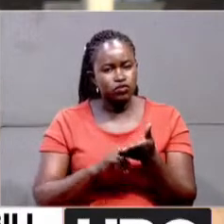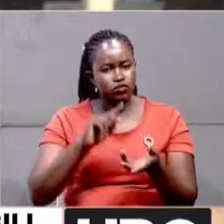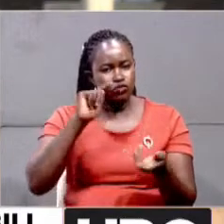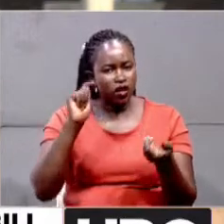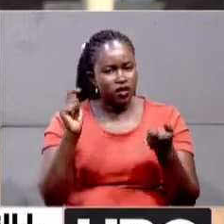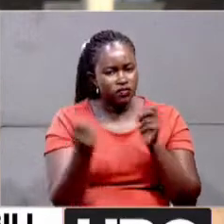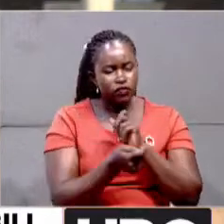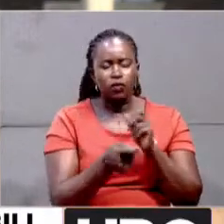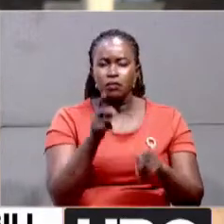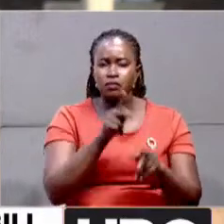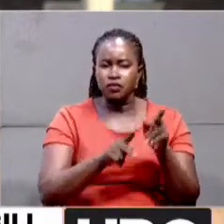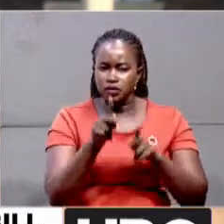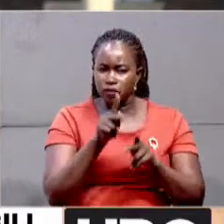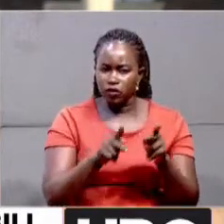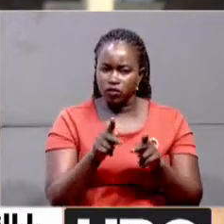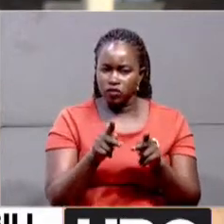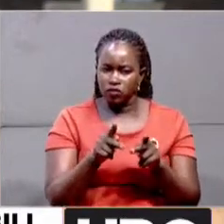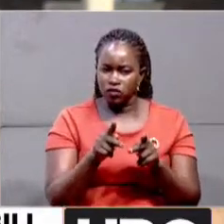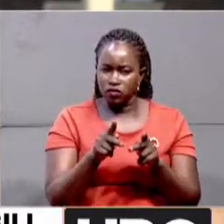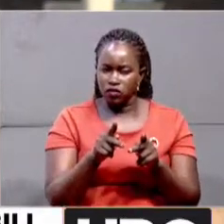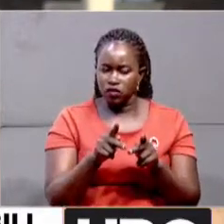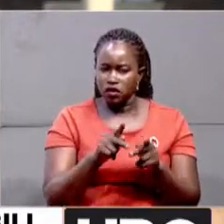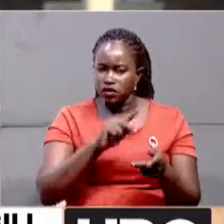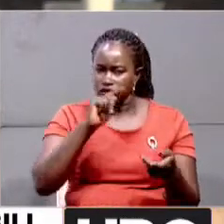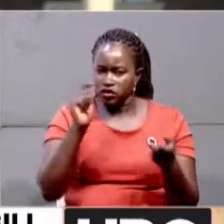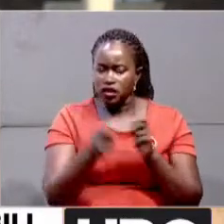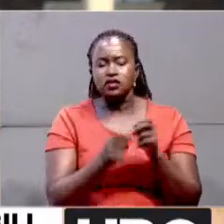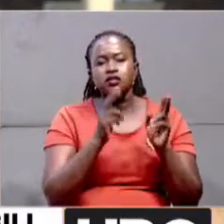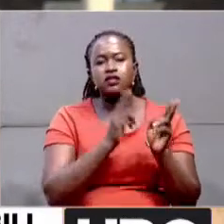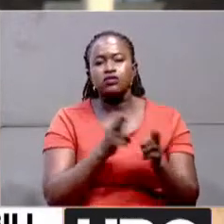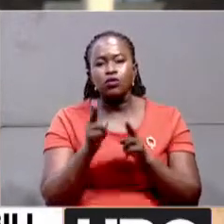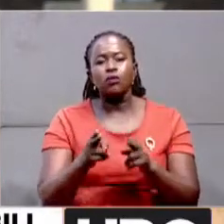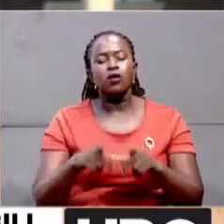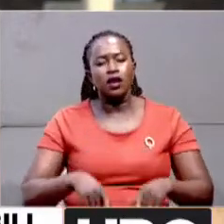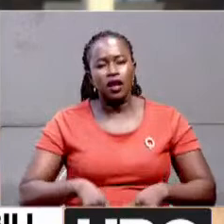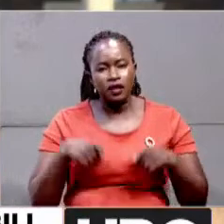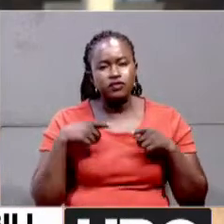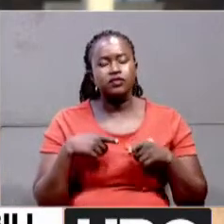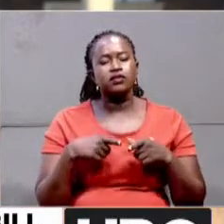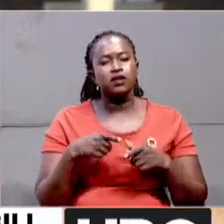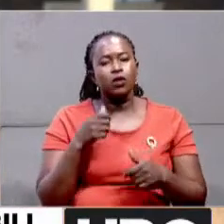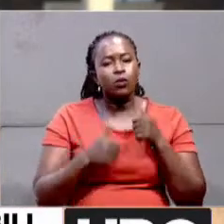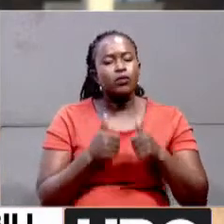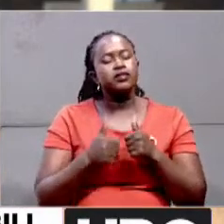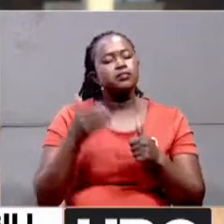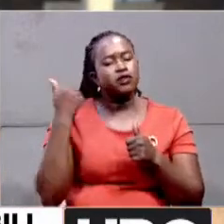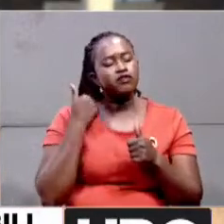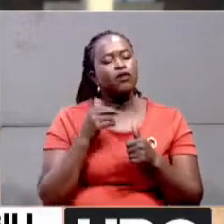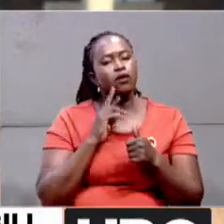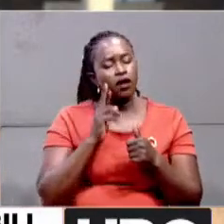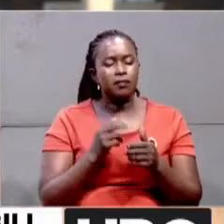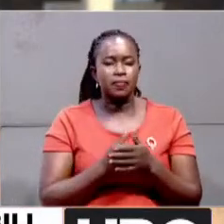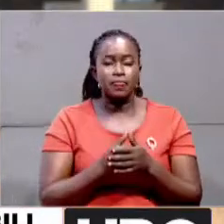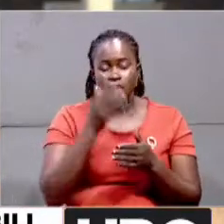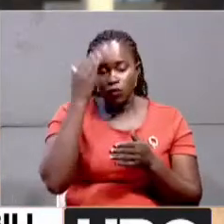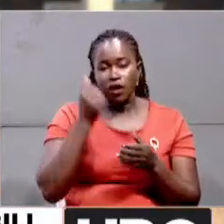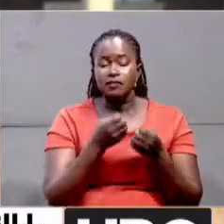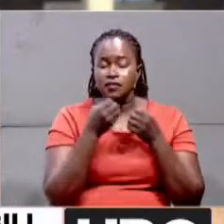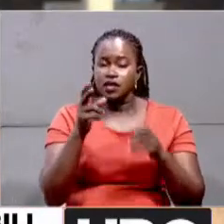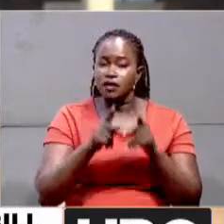transform these people into the normal lives that they were before. because a number of the